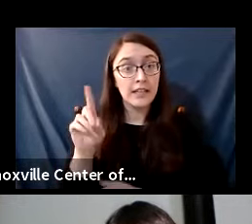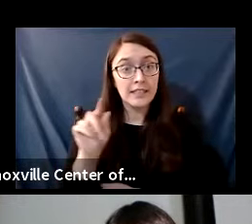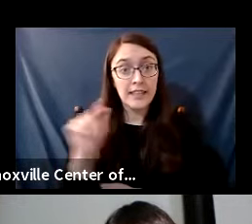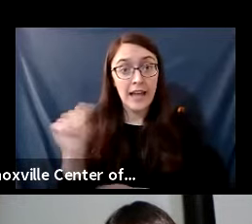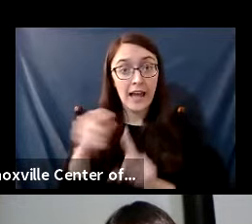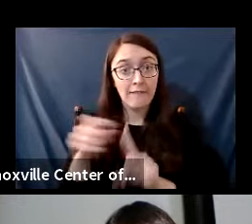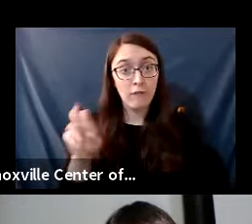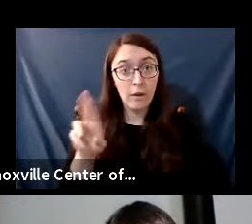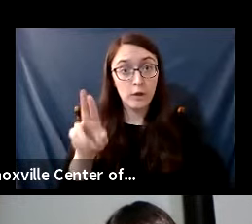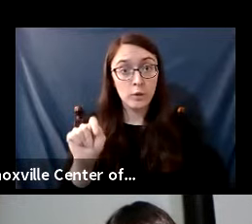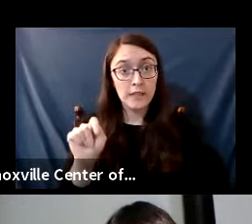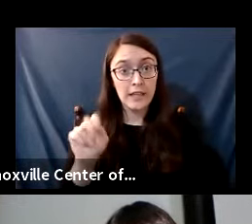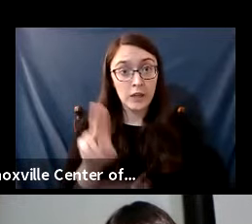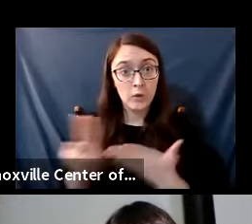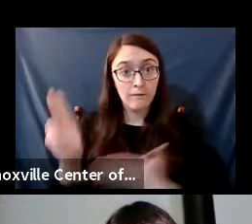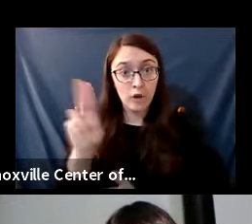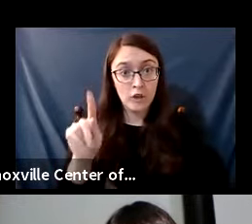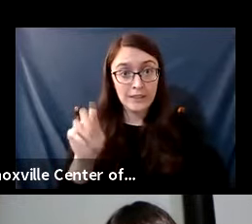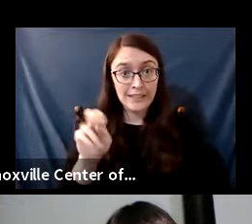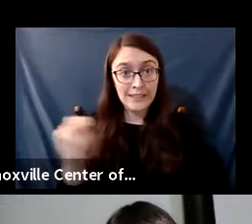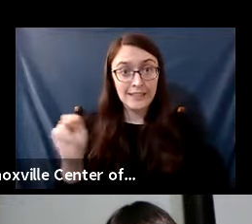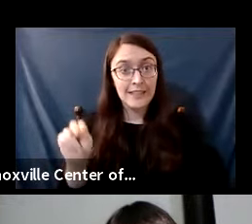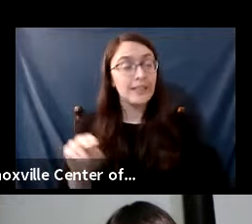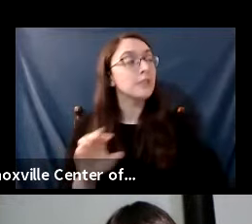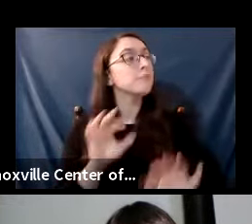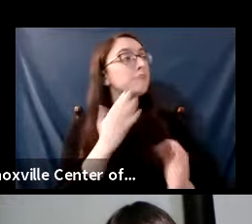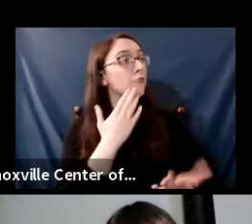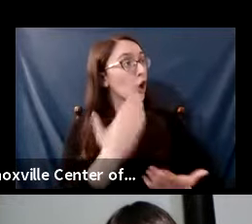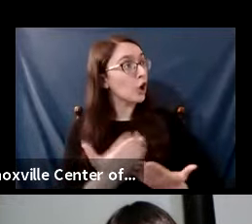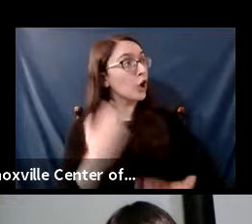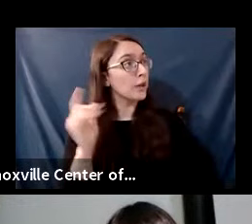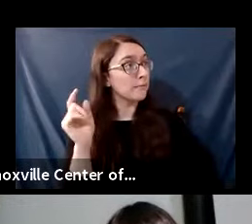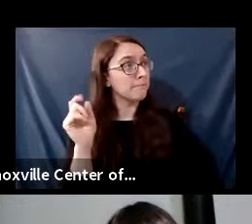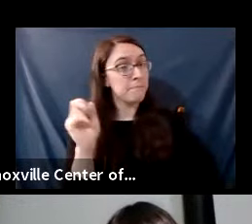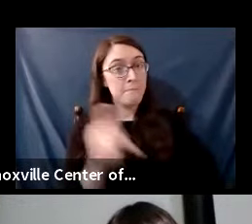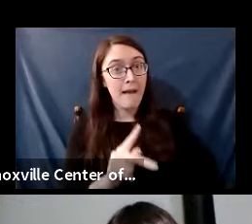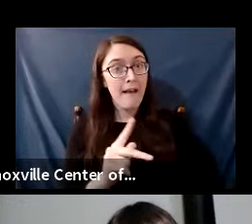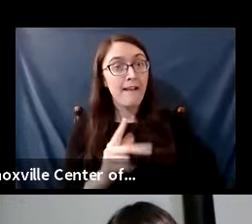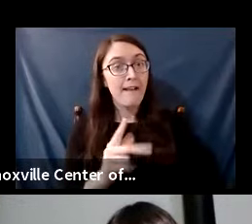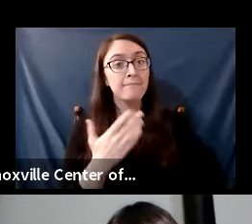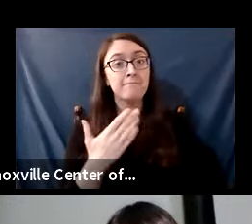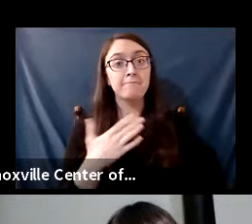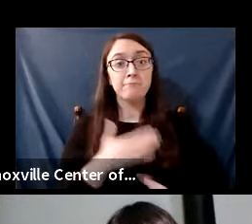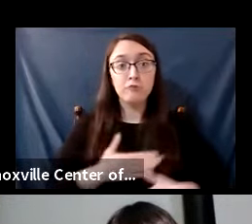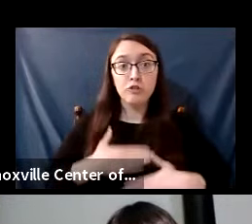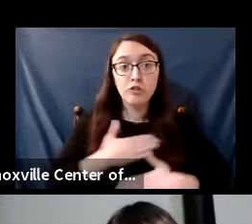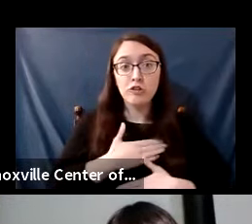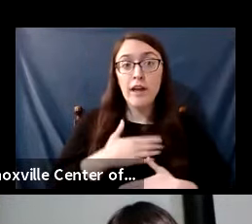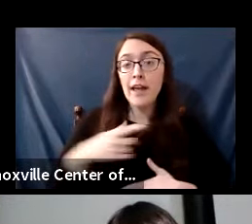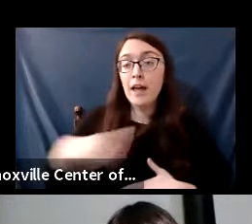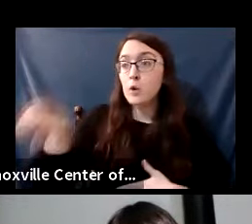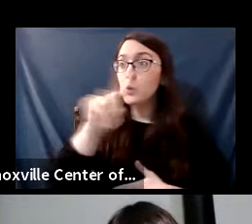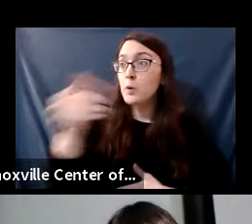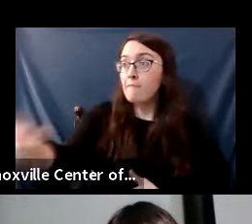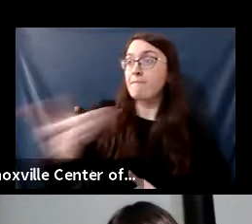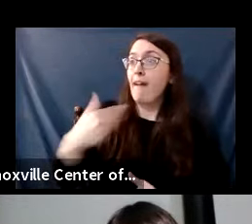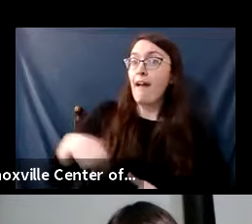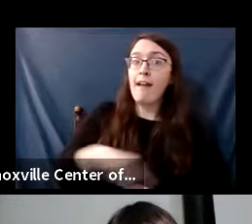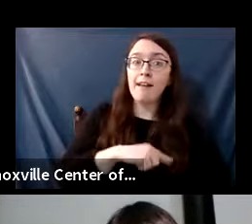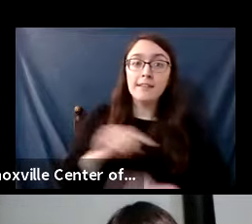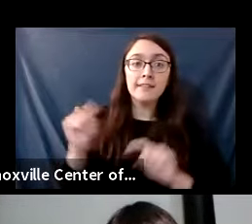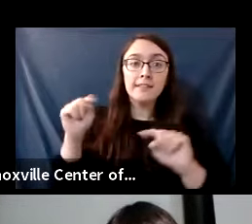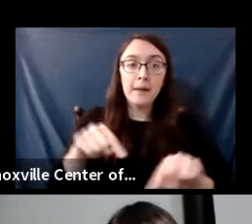Tennessee? It's good to be back with you guys. We appreciate you inviting us to join you again tonight. The information